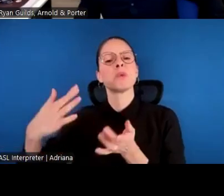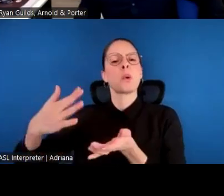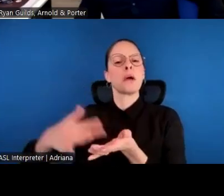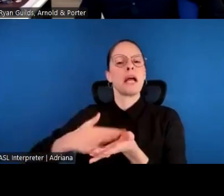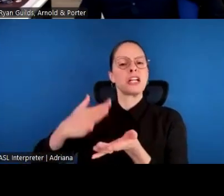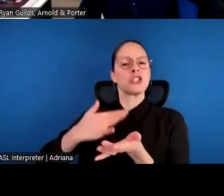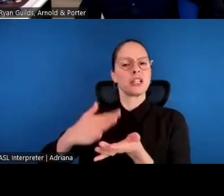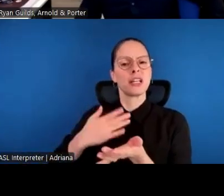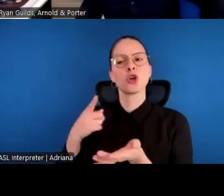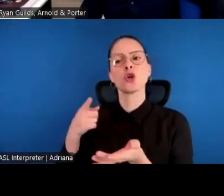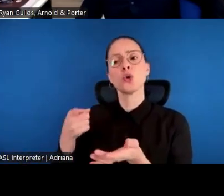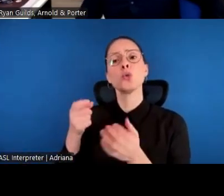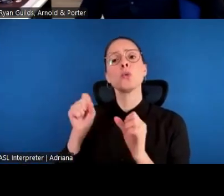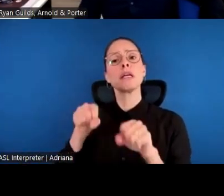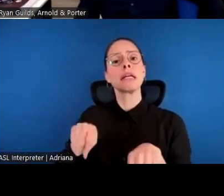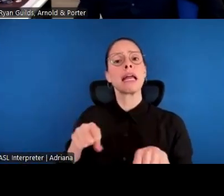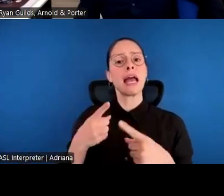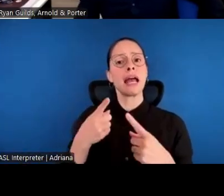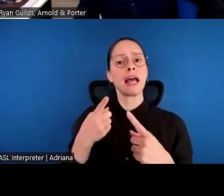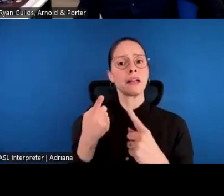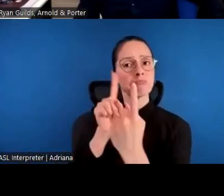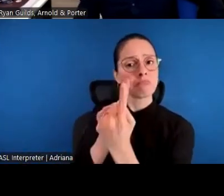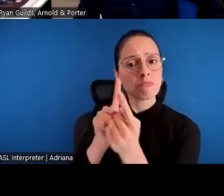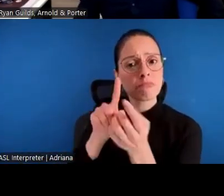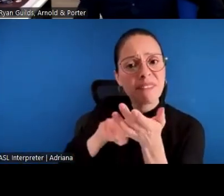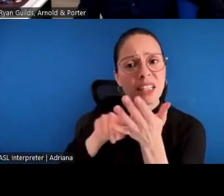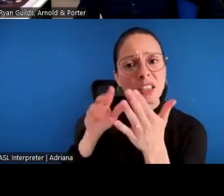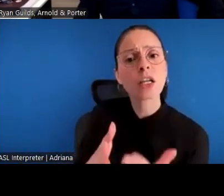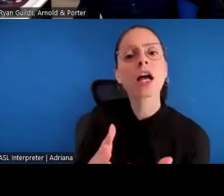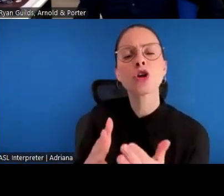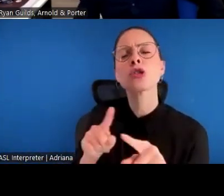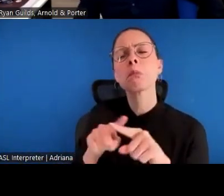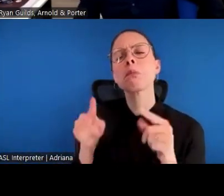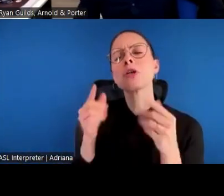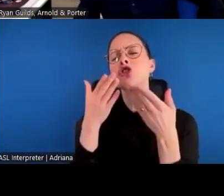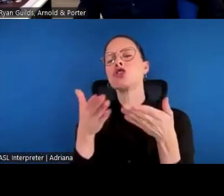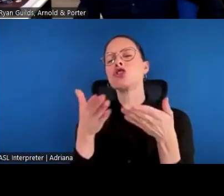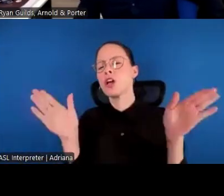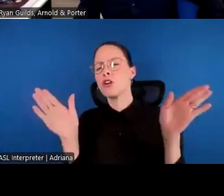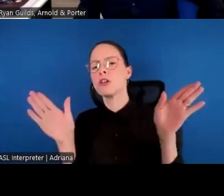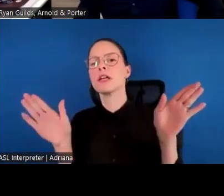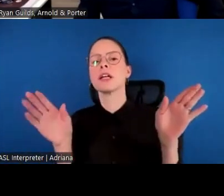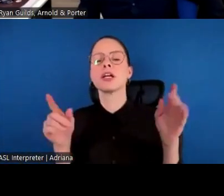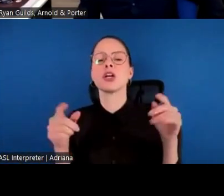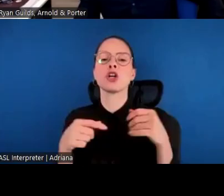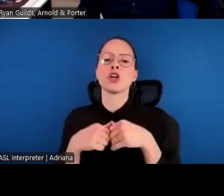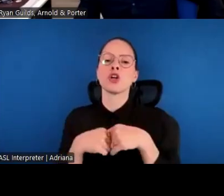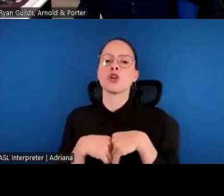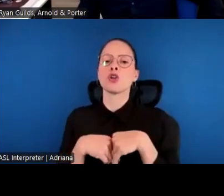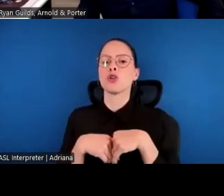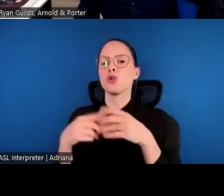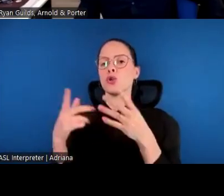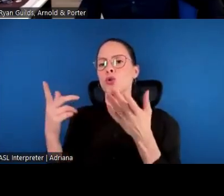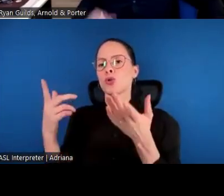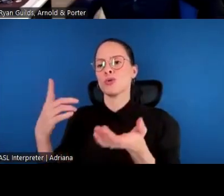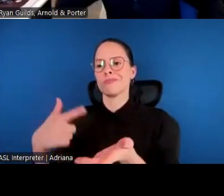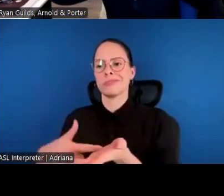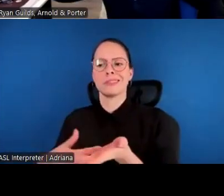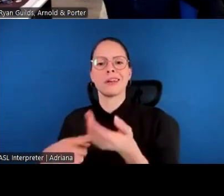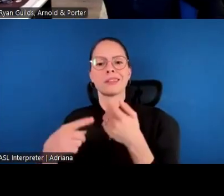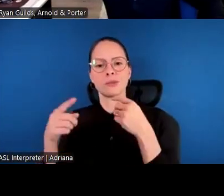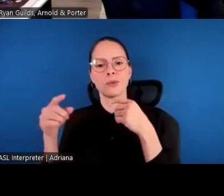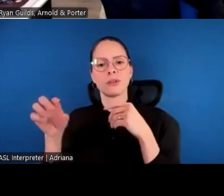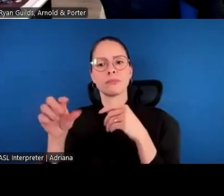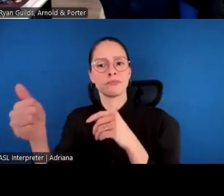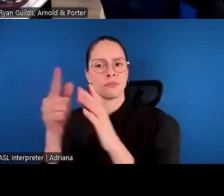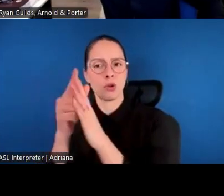to the investigators, but generally you're going to be talking to the prosecutor, the Office of Special Trial Counsel. There